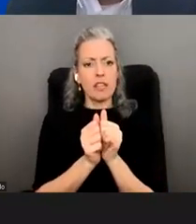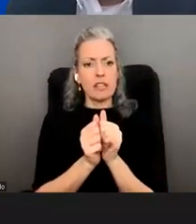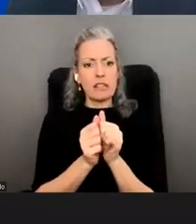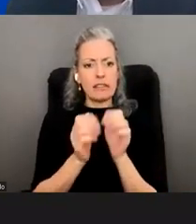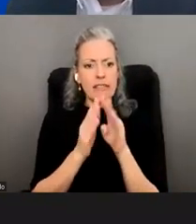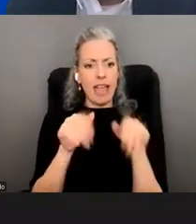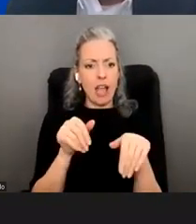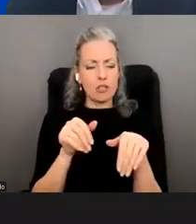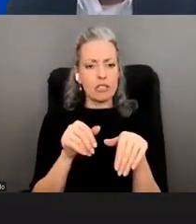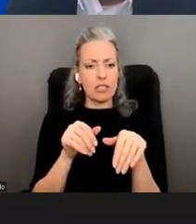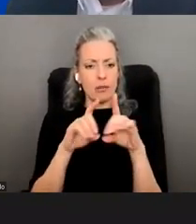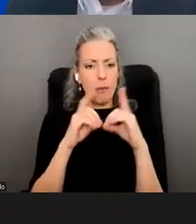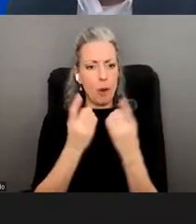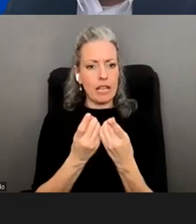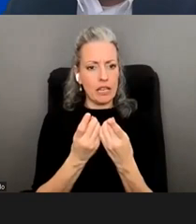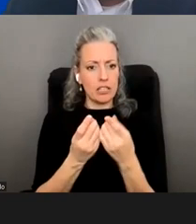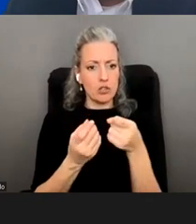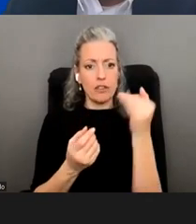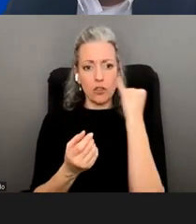larger partnership, I think that would be helpful as well.